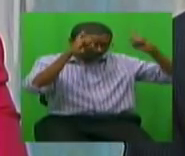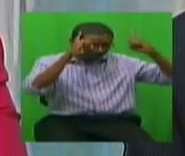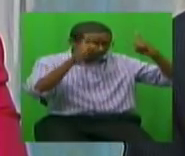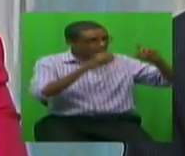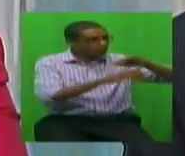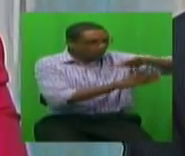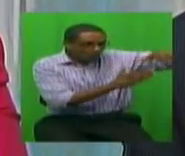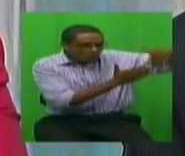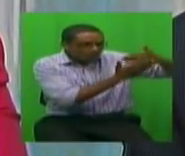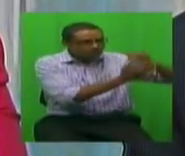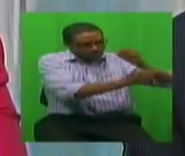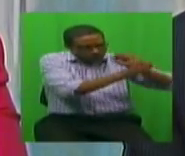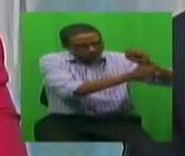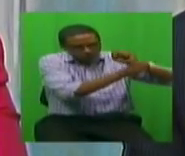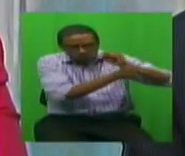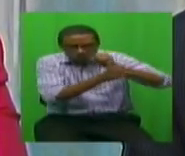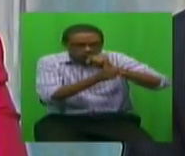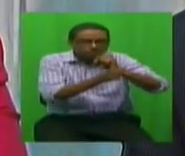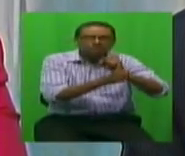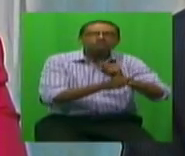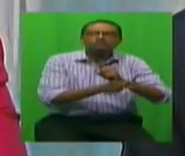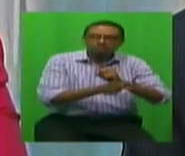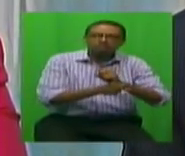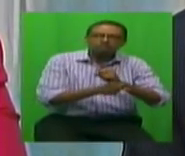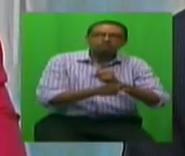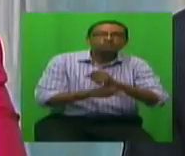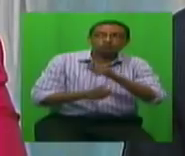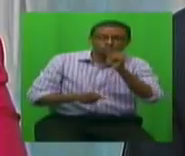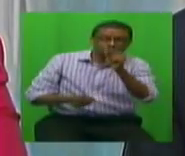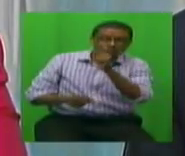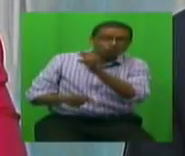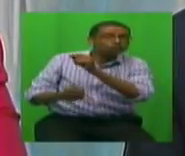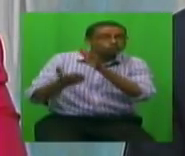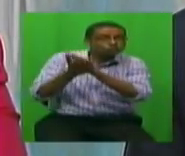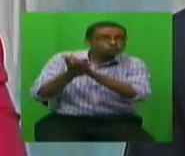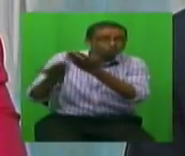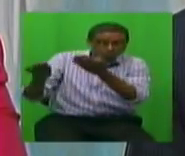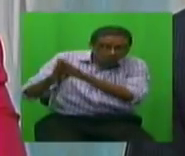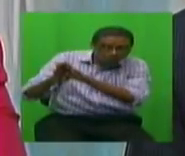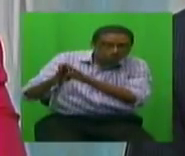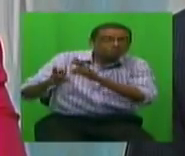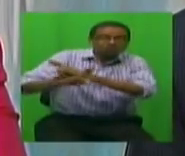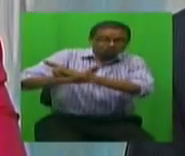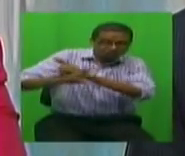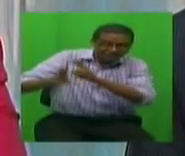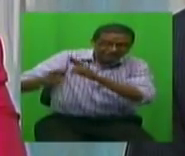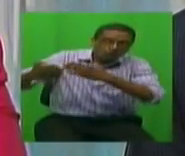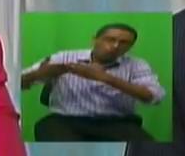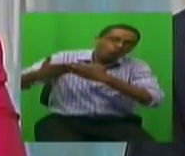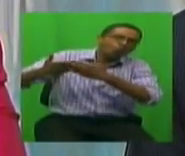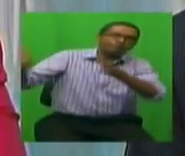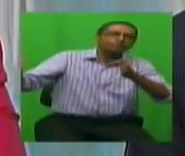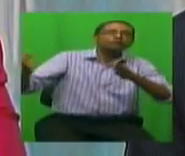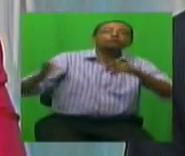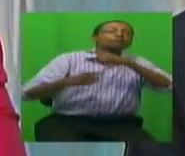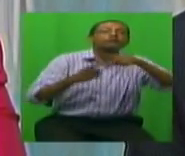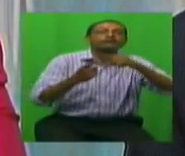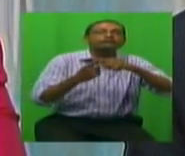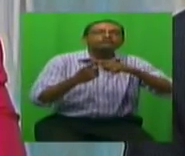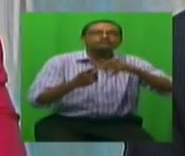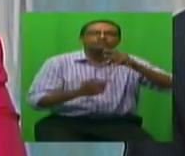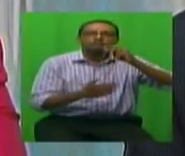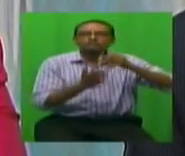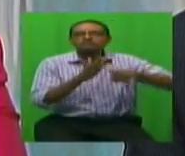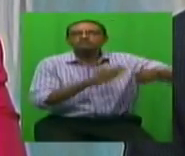to ensure that all of those schools will be ready for occupation by Monday, next week Monday.